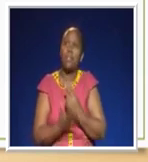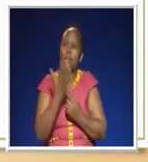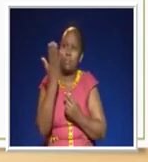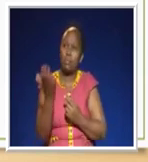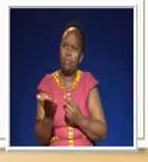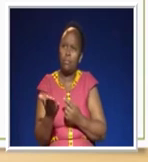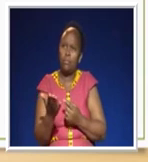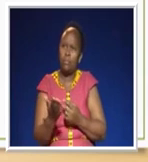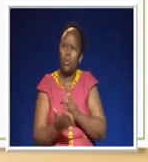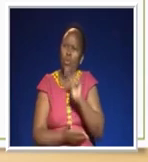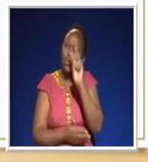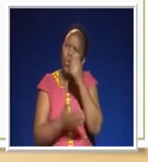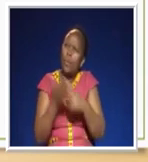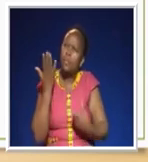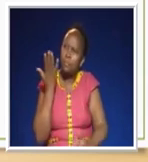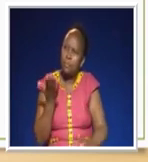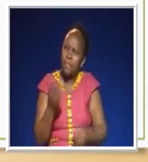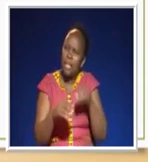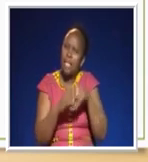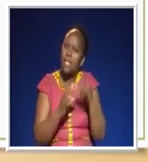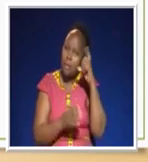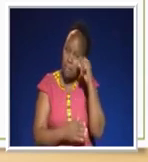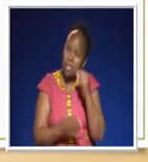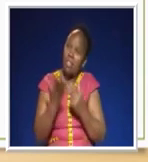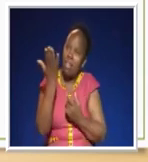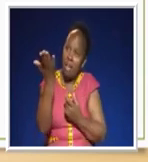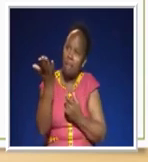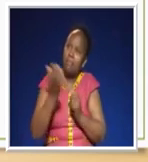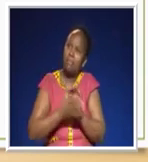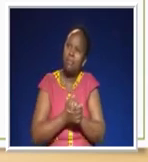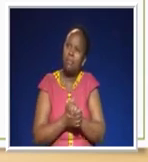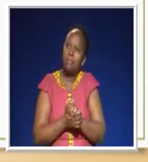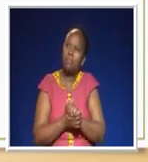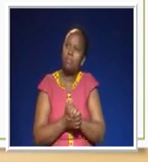What can you see in the picture?